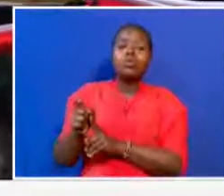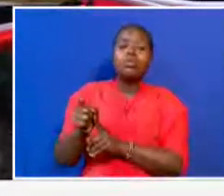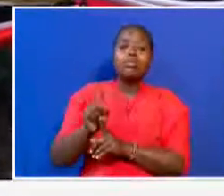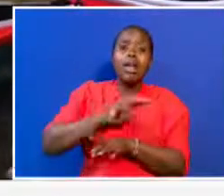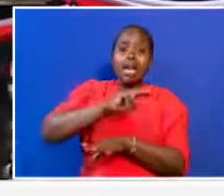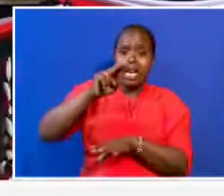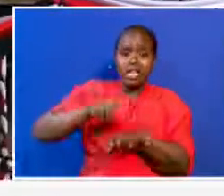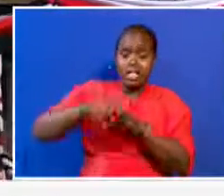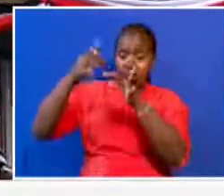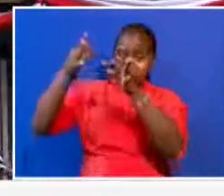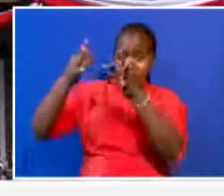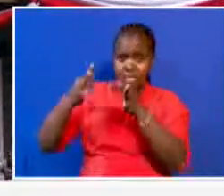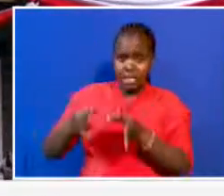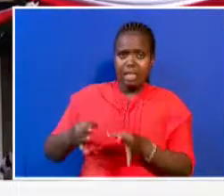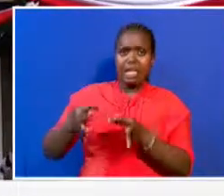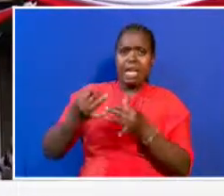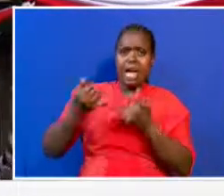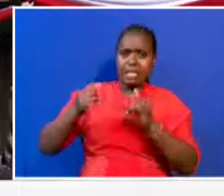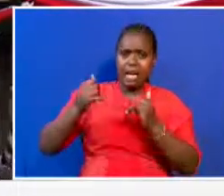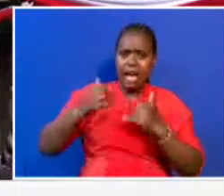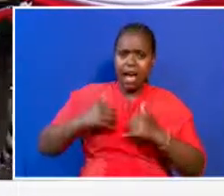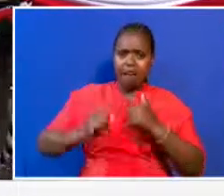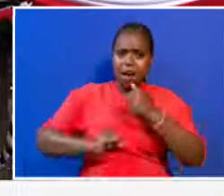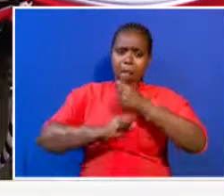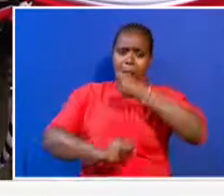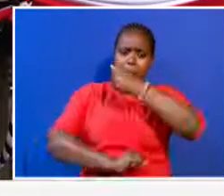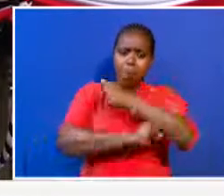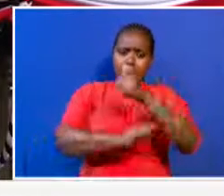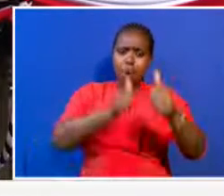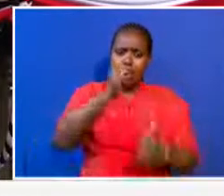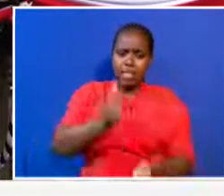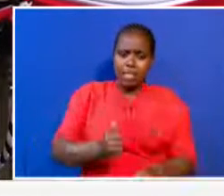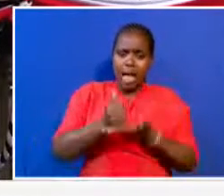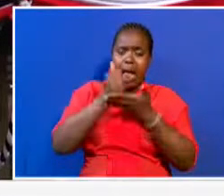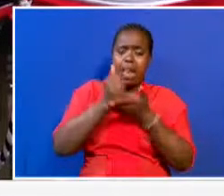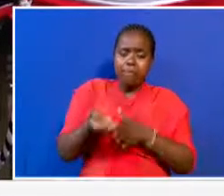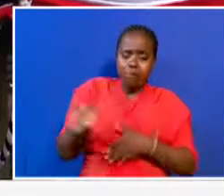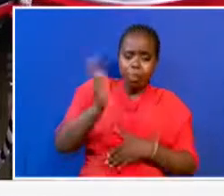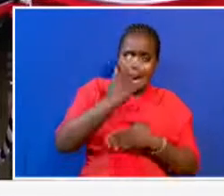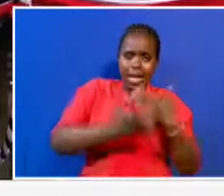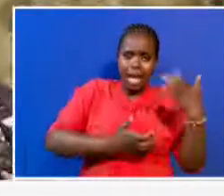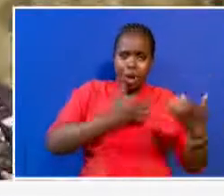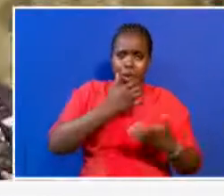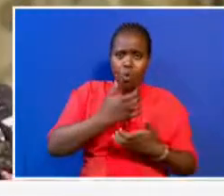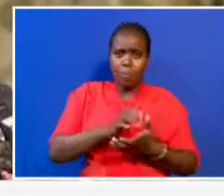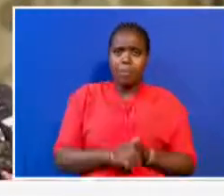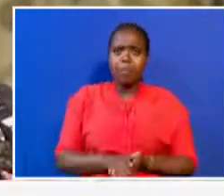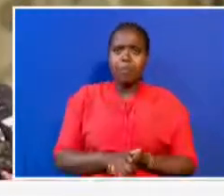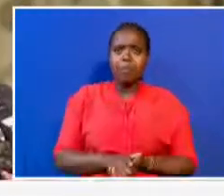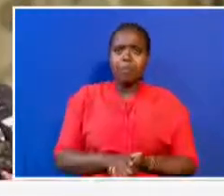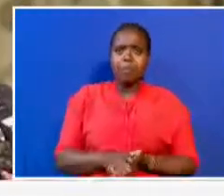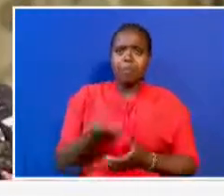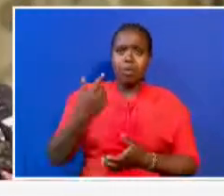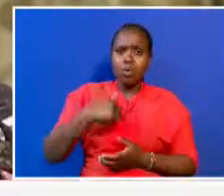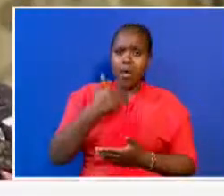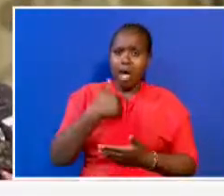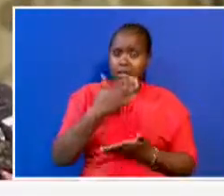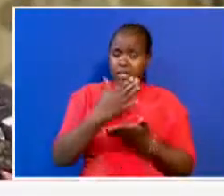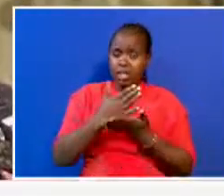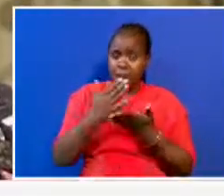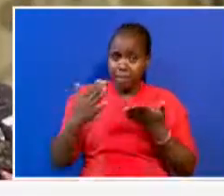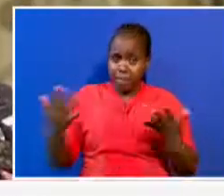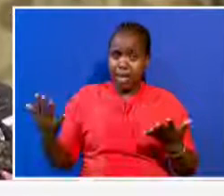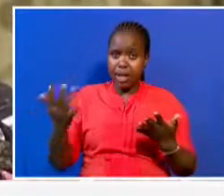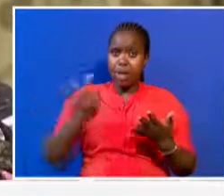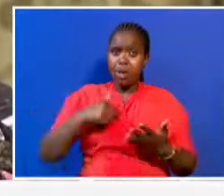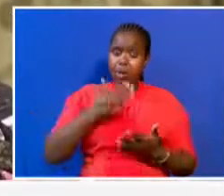Kitaifa ikijumuika katika kuweka miundo msingi ambayo itasaidia katika kufufua uchumi. There are some things that we want to